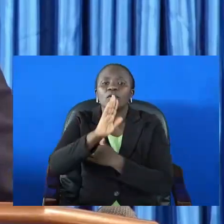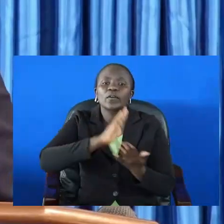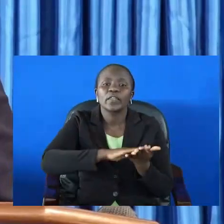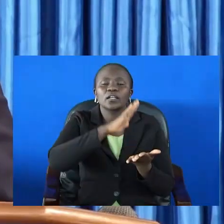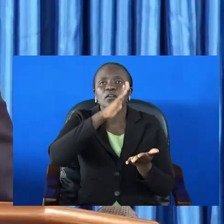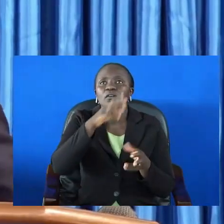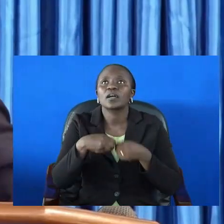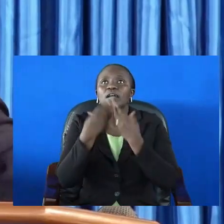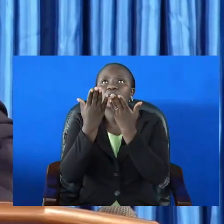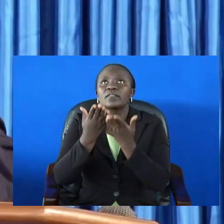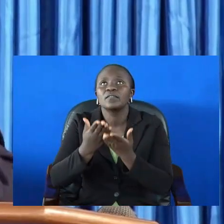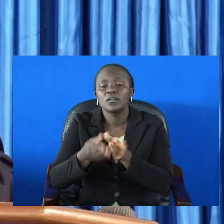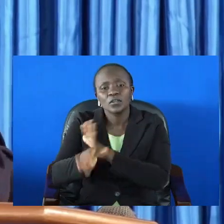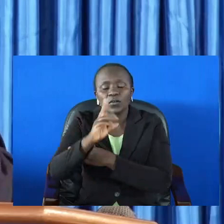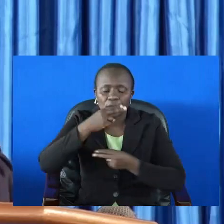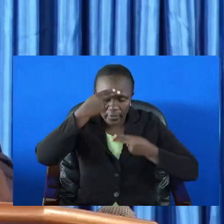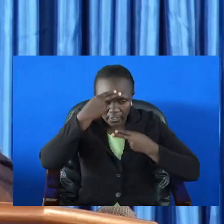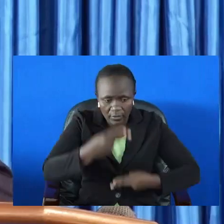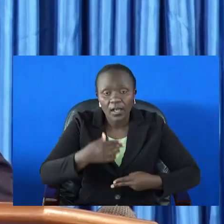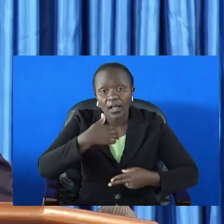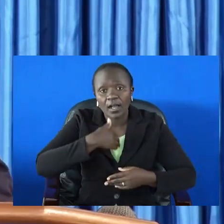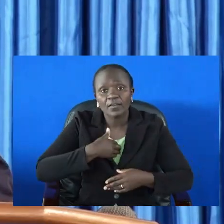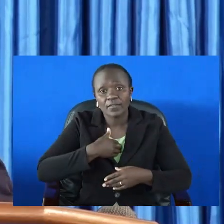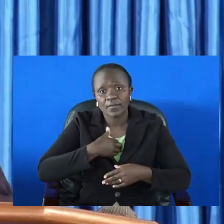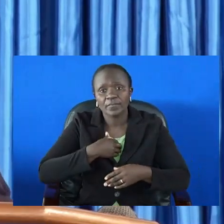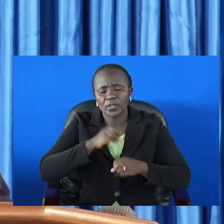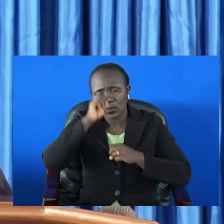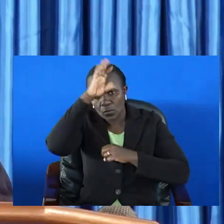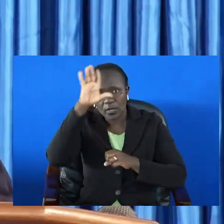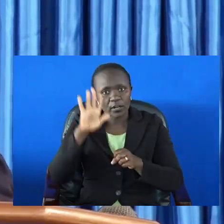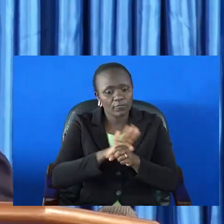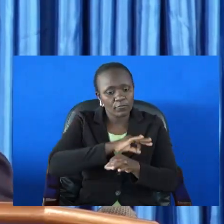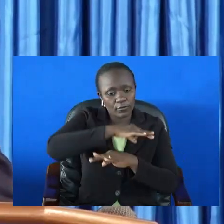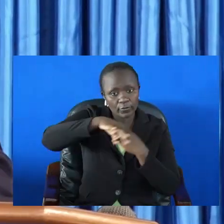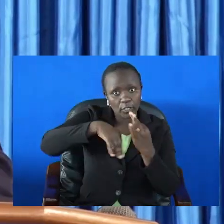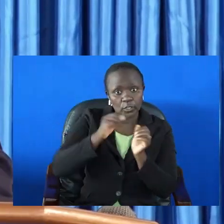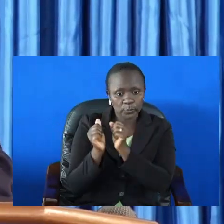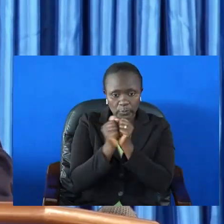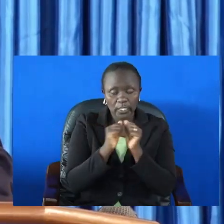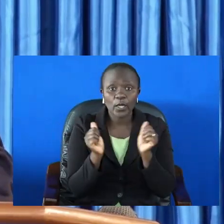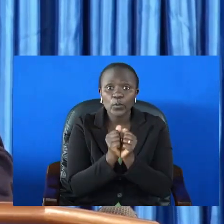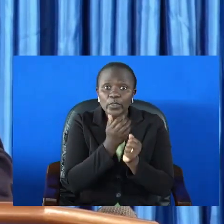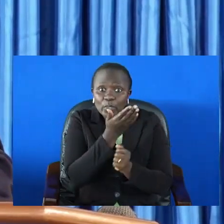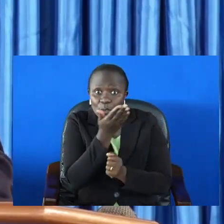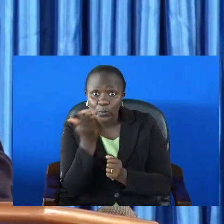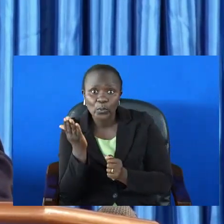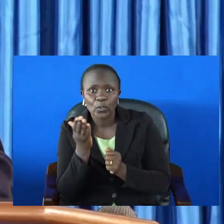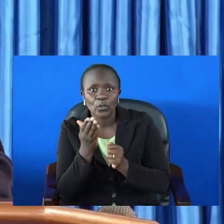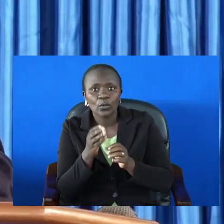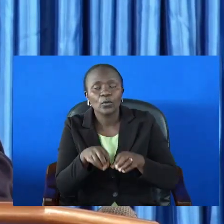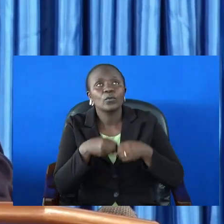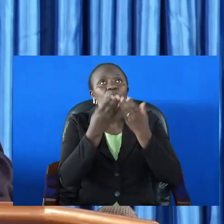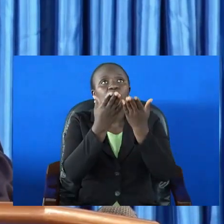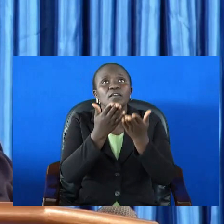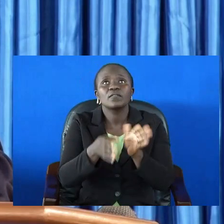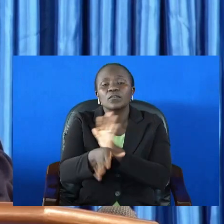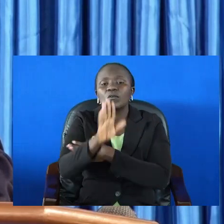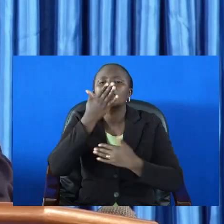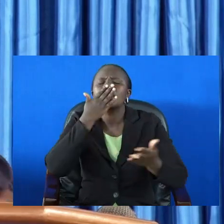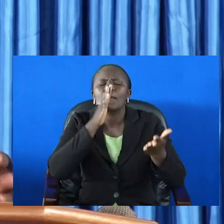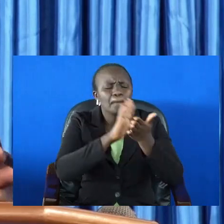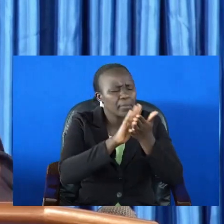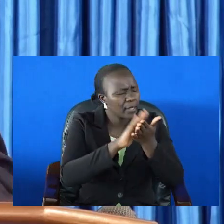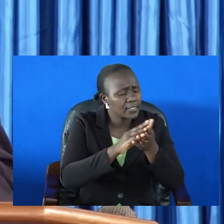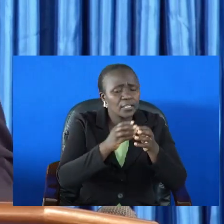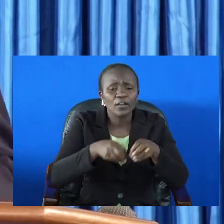I give God the honor for having this wonderful fellowship together with you. We give God a praise